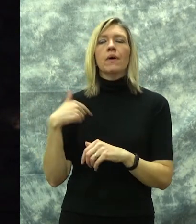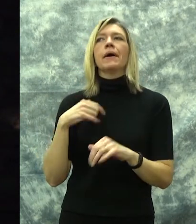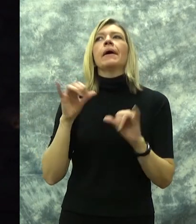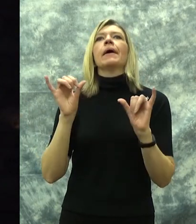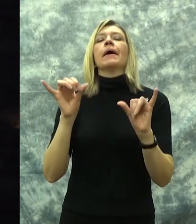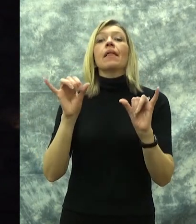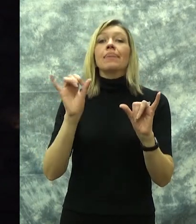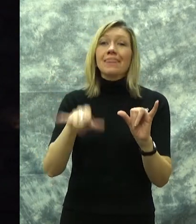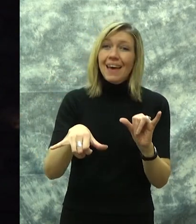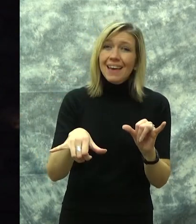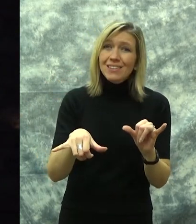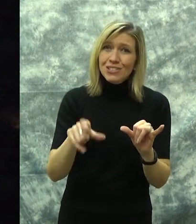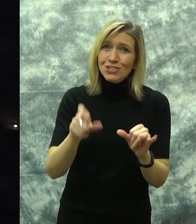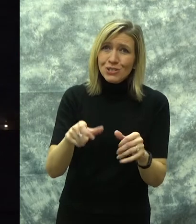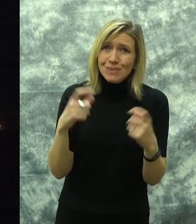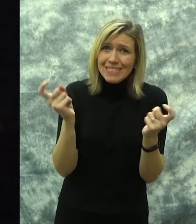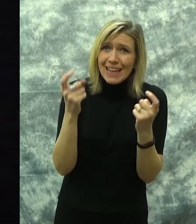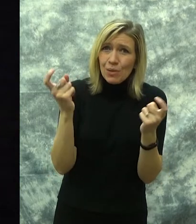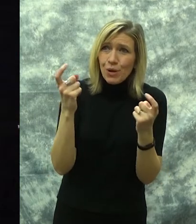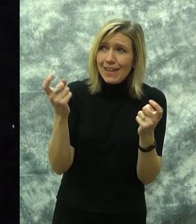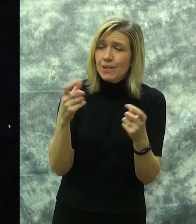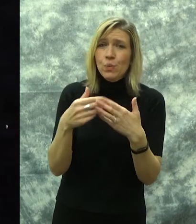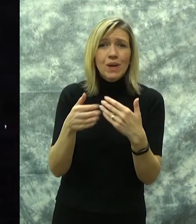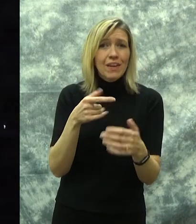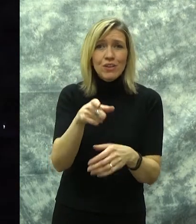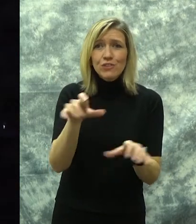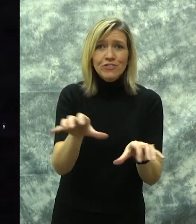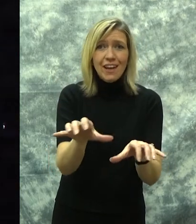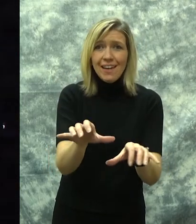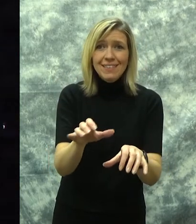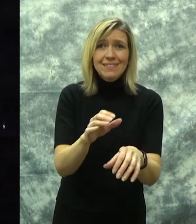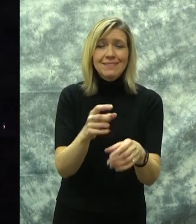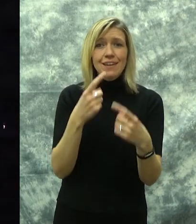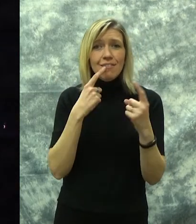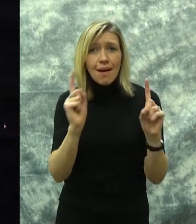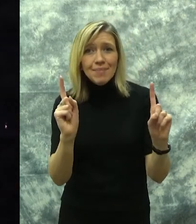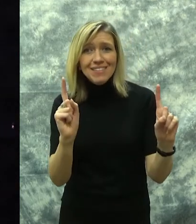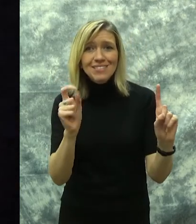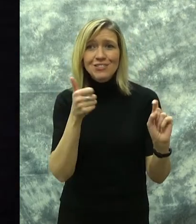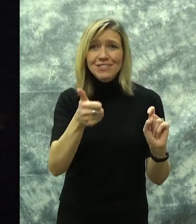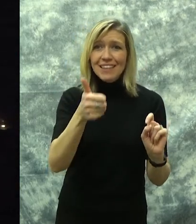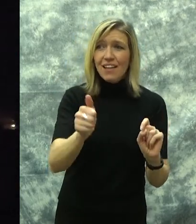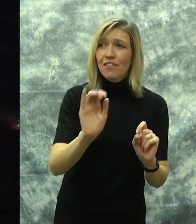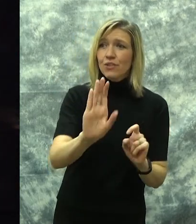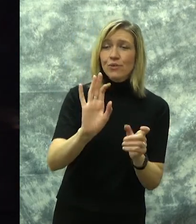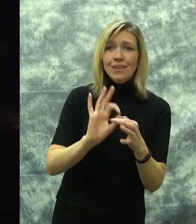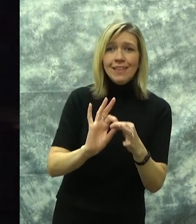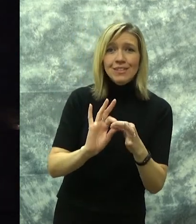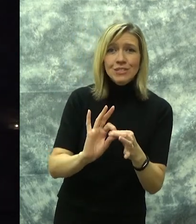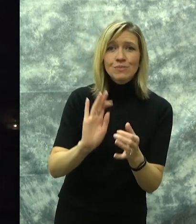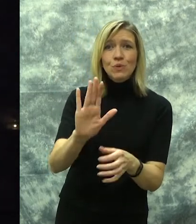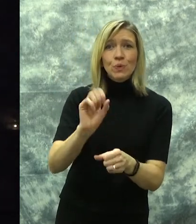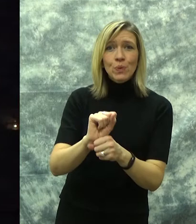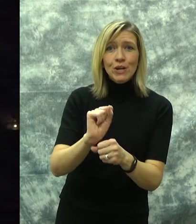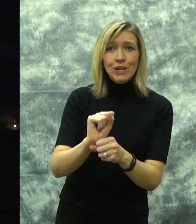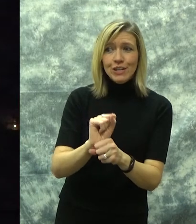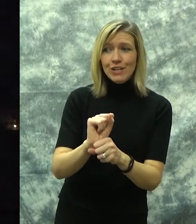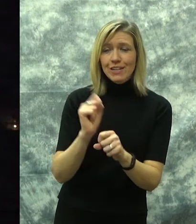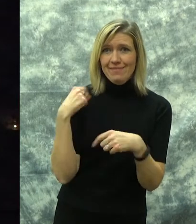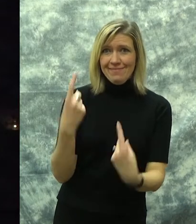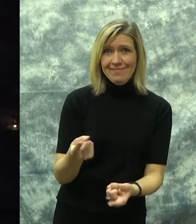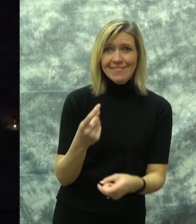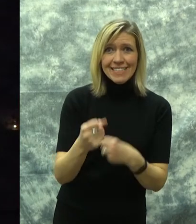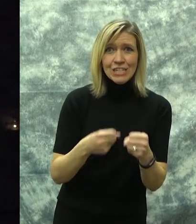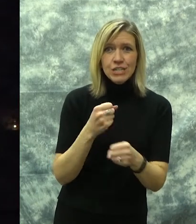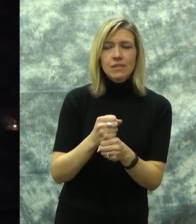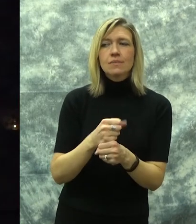and celebration, whatever you've been able to do and accomplish within yourself, in your relationships, and in your work this year. So stop and